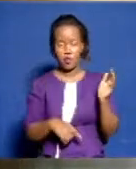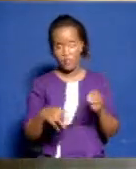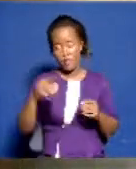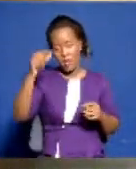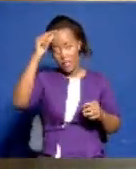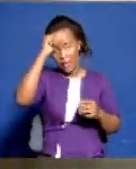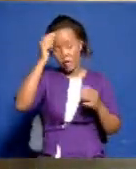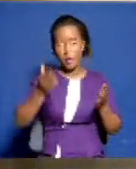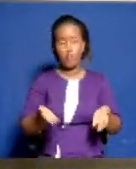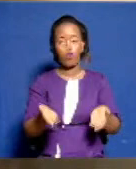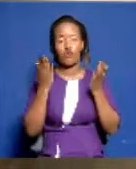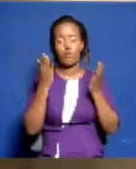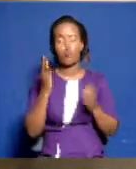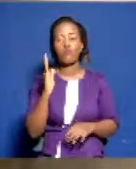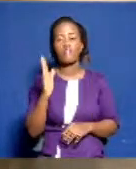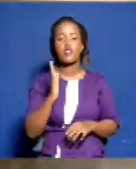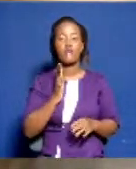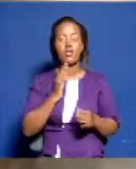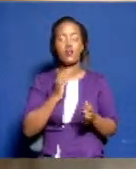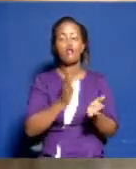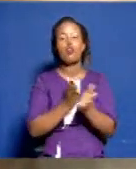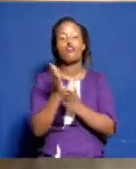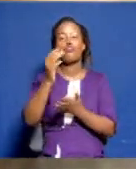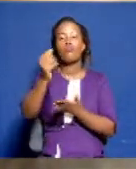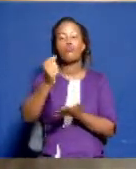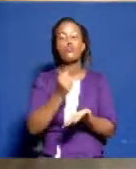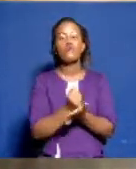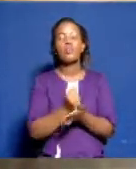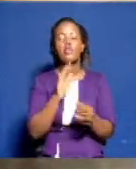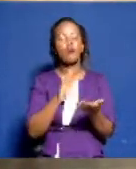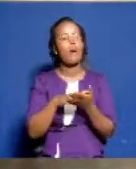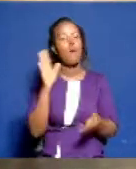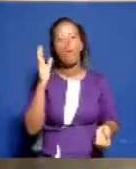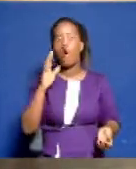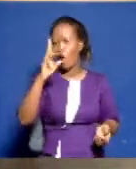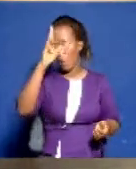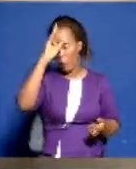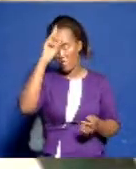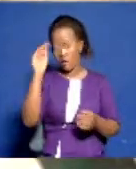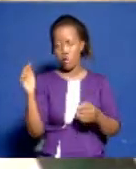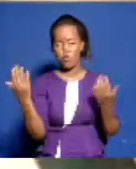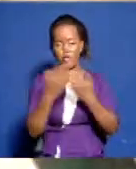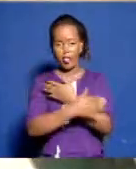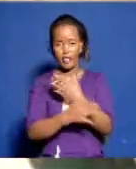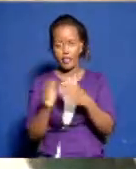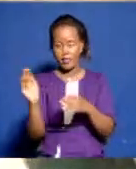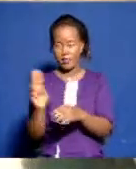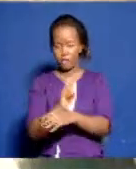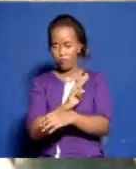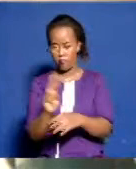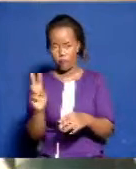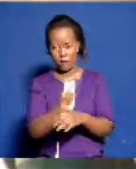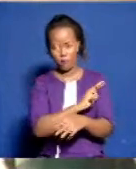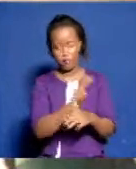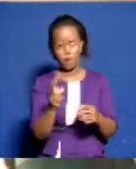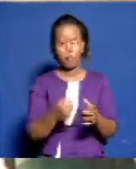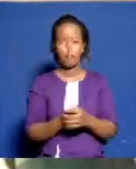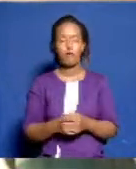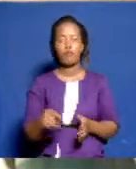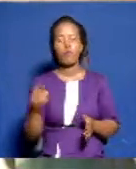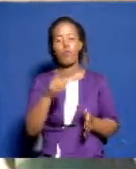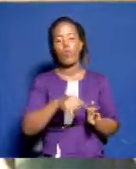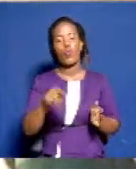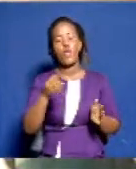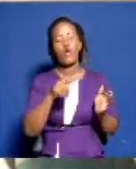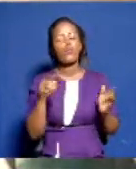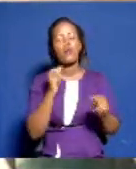increasing the number of police officers at the KOPERE police post to facilitate night patrols. What the chief agreed of, which I'm not aware if they